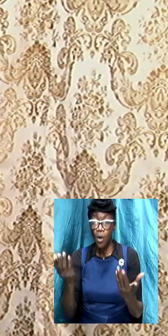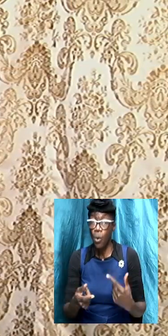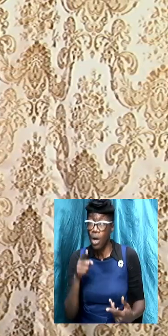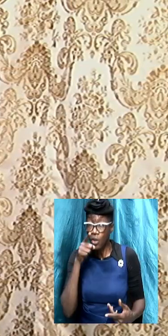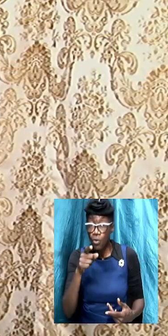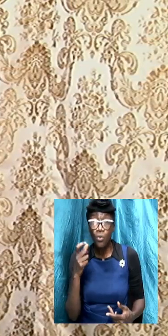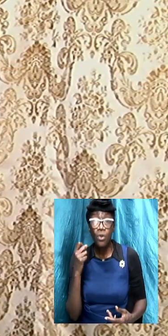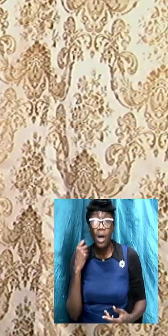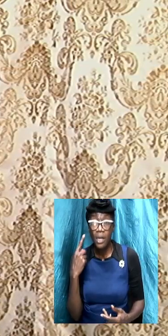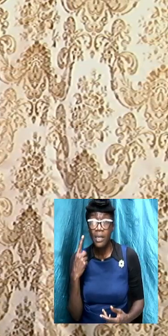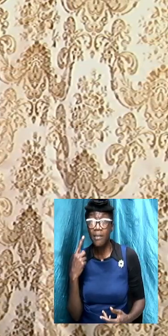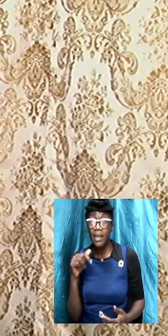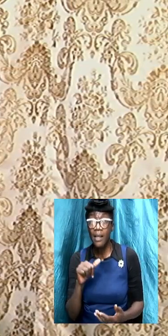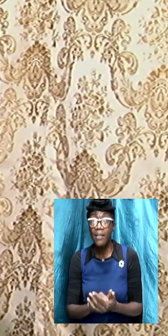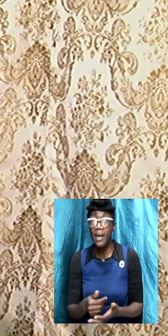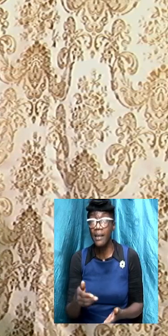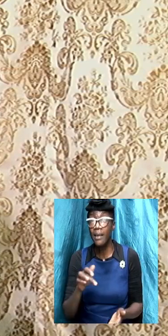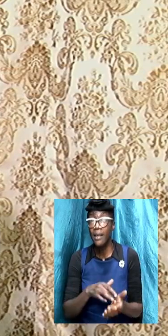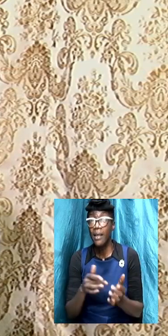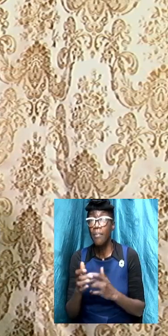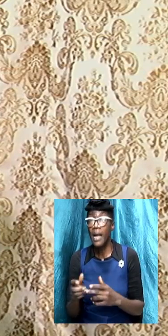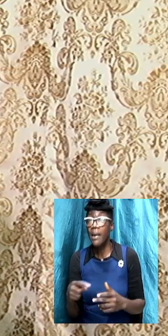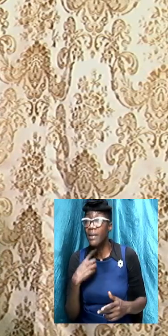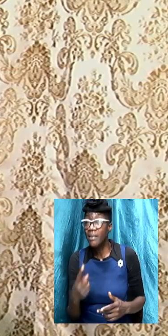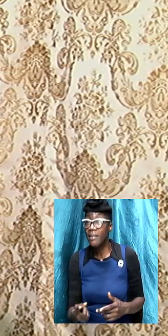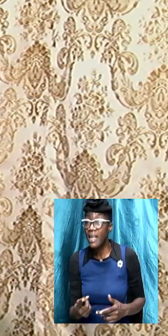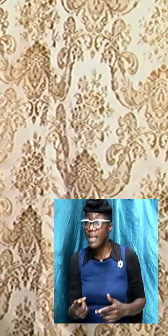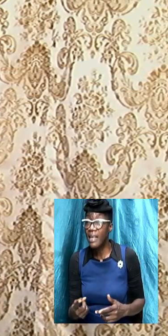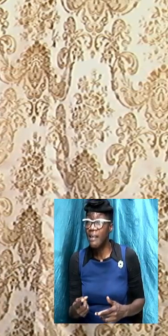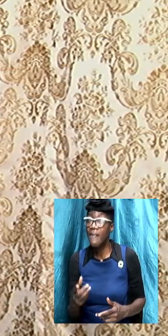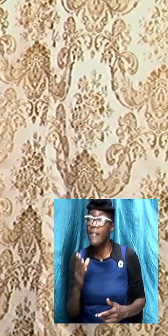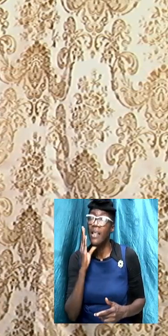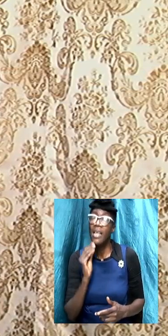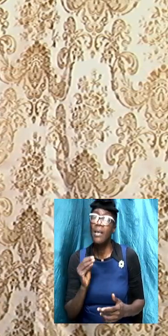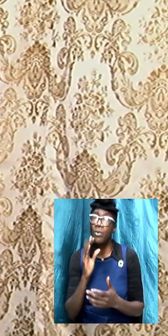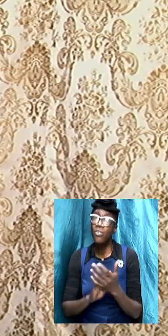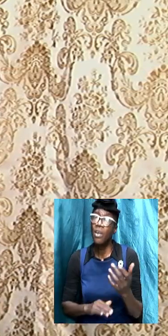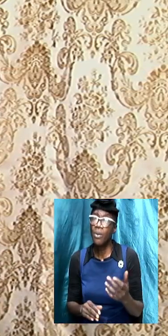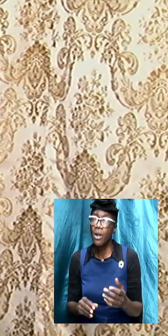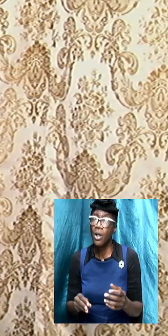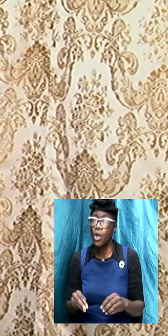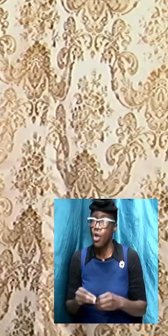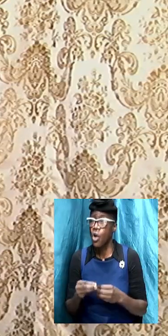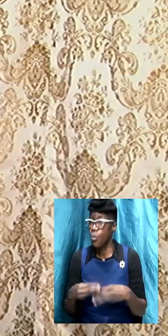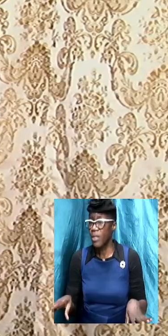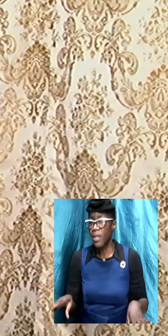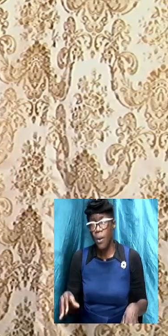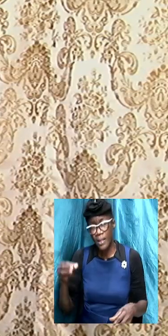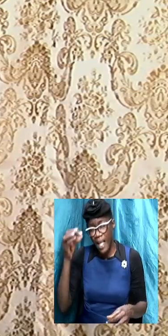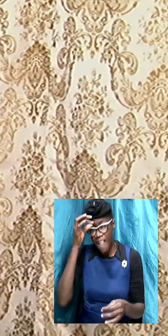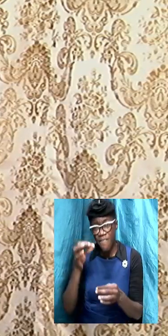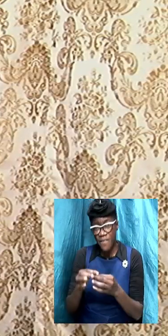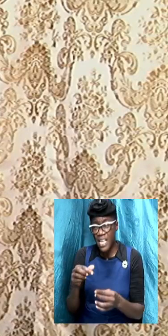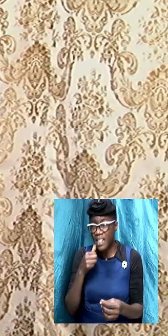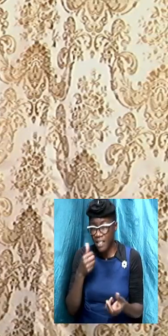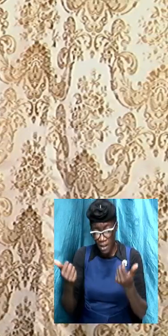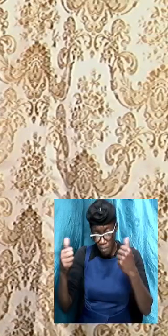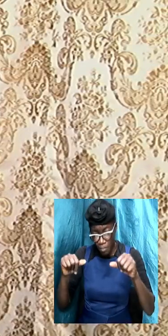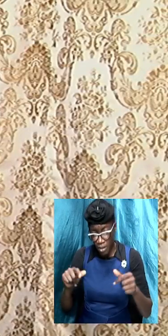that the Bible says in Hebrews that without faith it is impossible to please